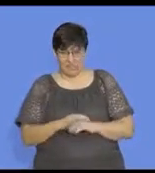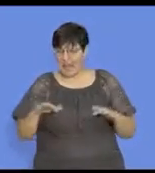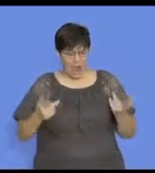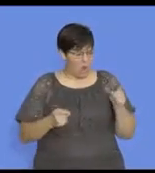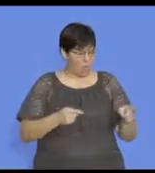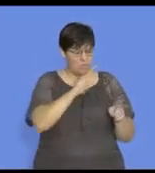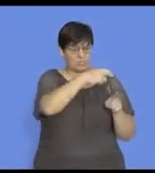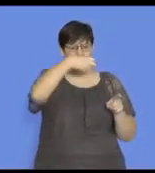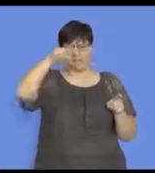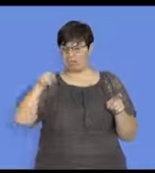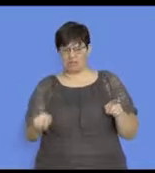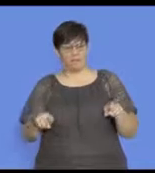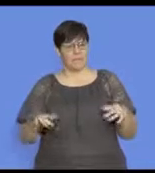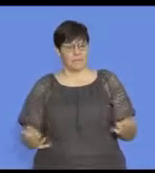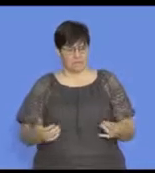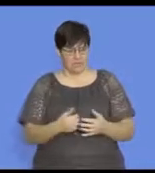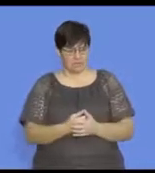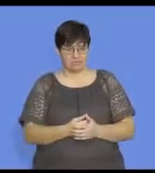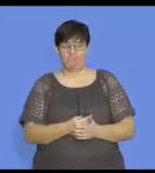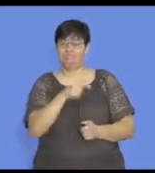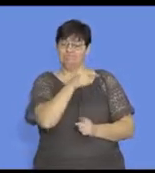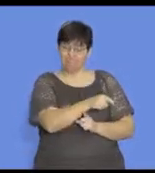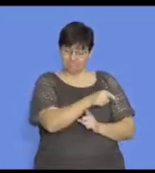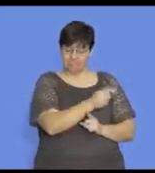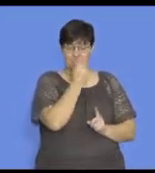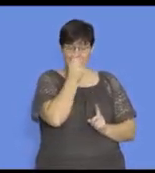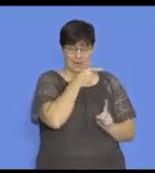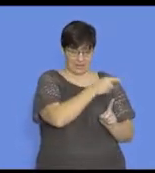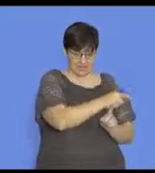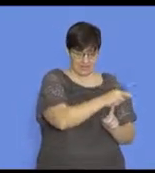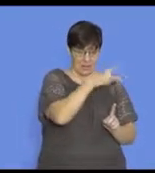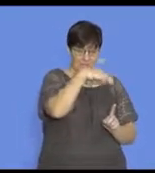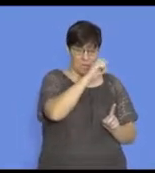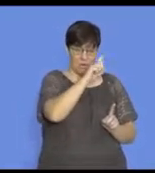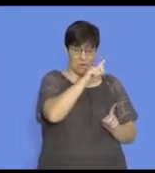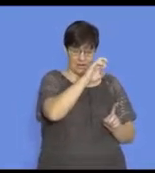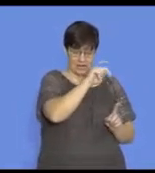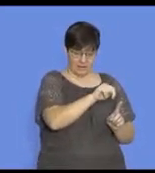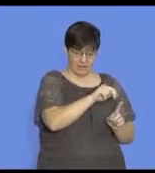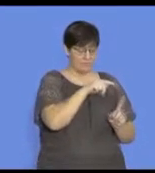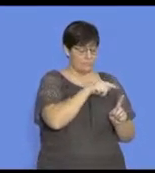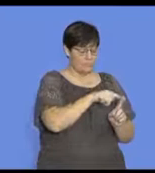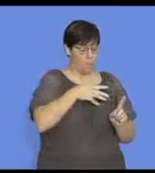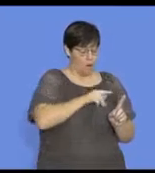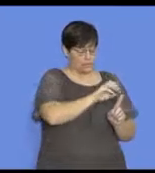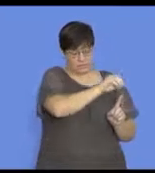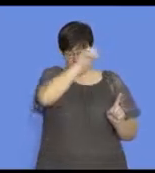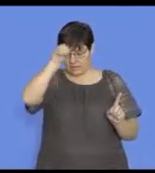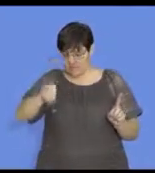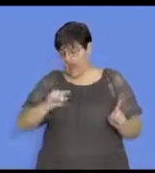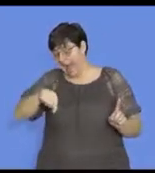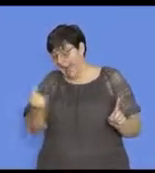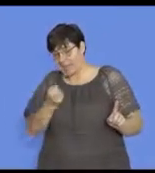So look at my diagram. Here's my male pollen. I want to get him to another